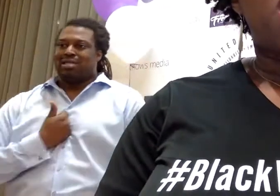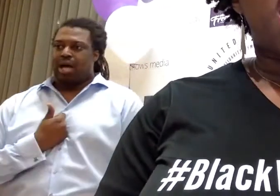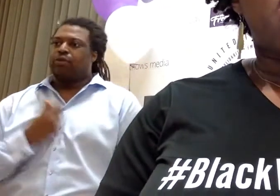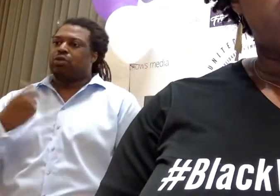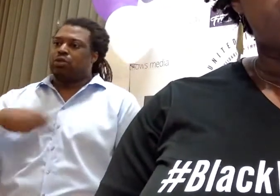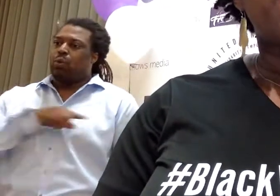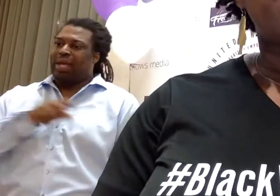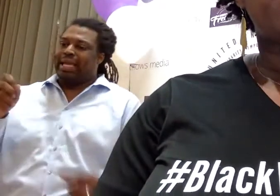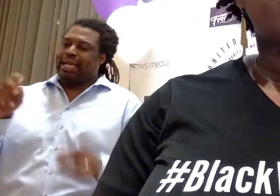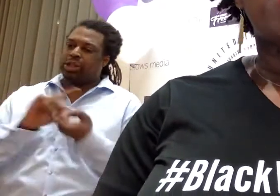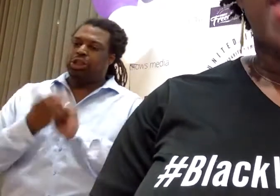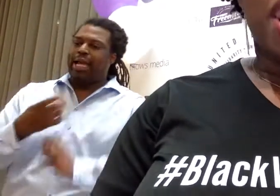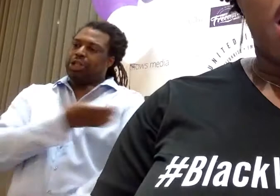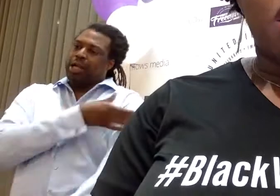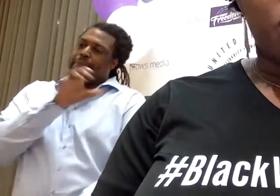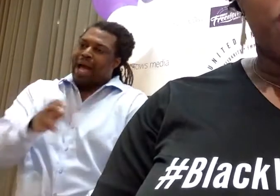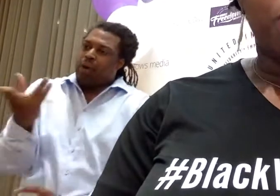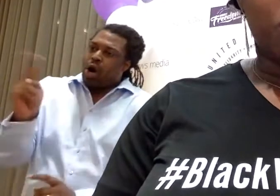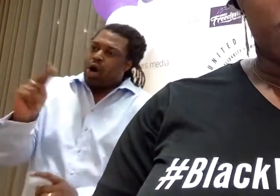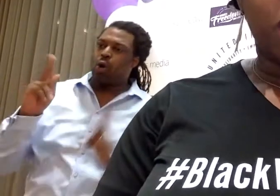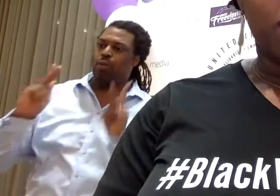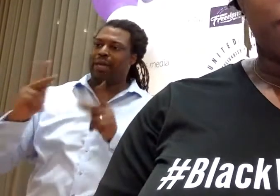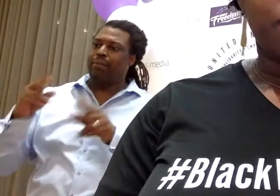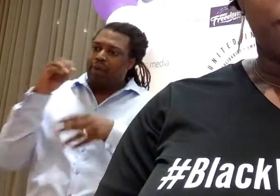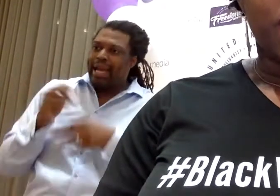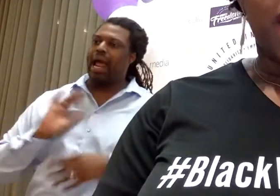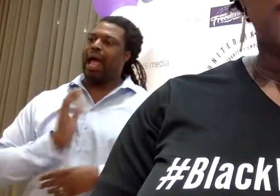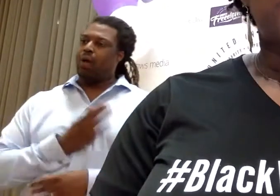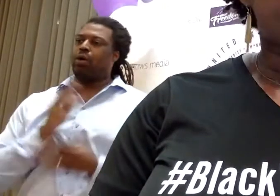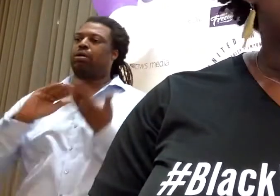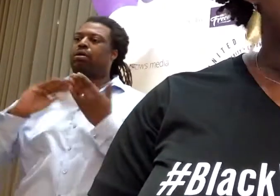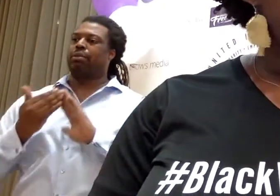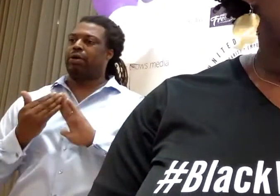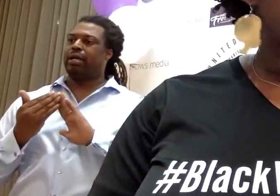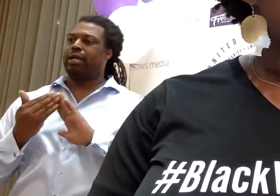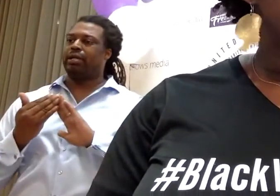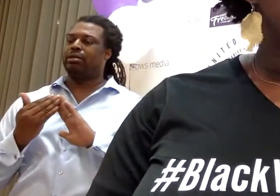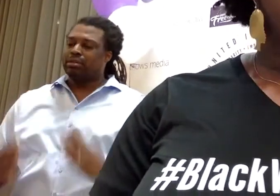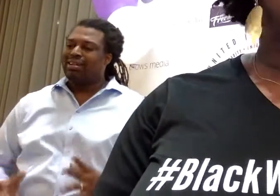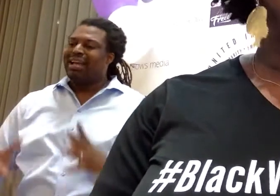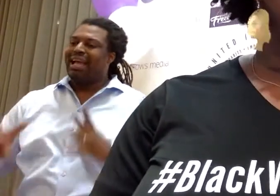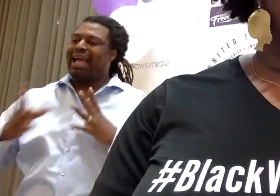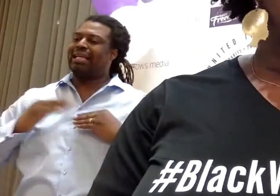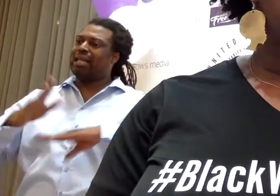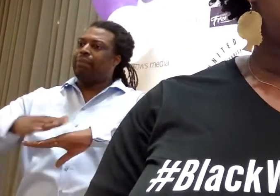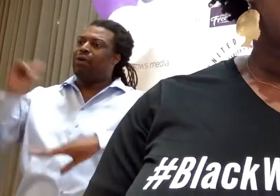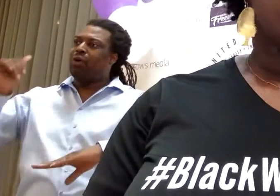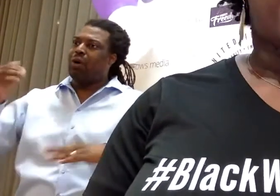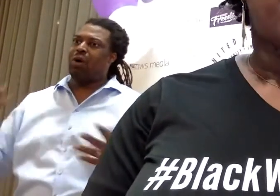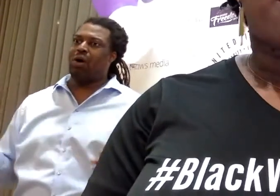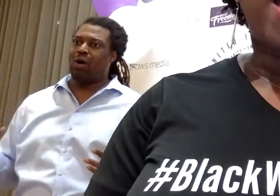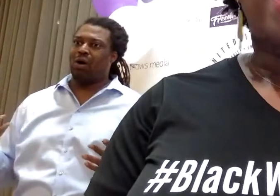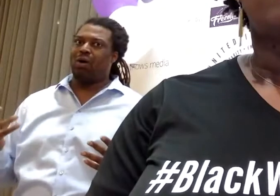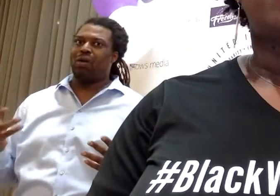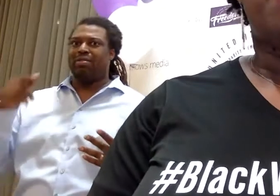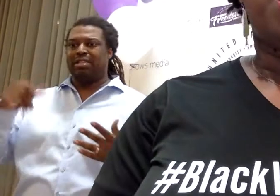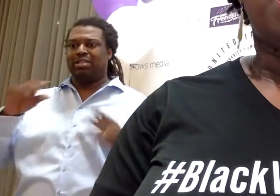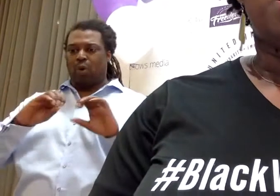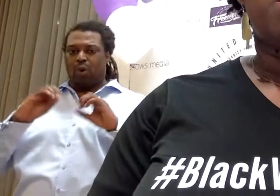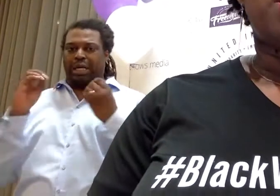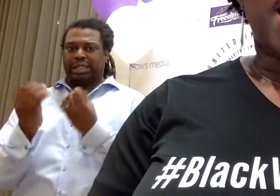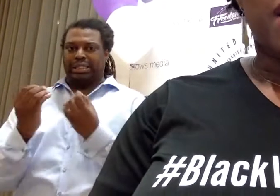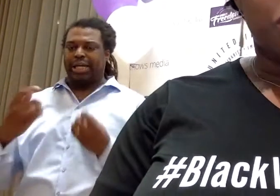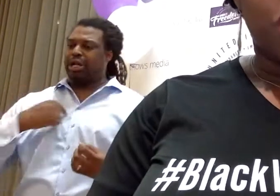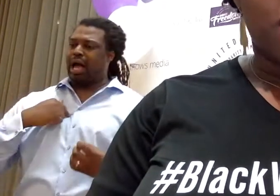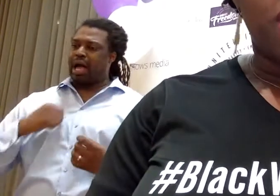and empower our own people and our own communities. Accept the call of an organization that I am proud to